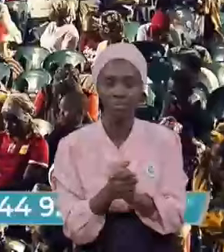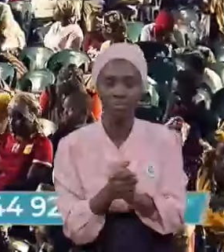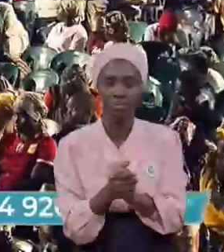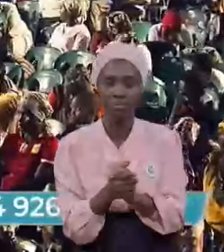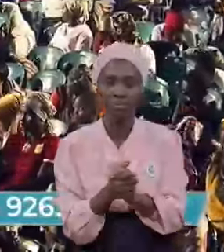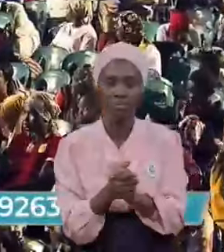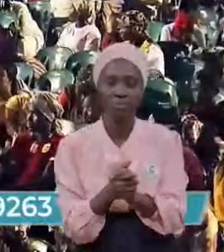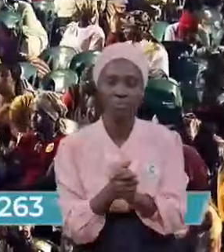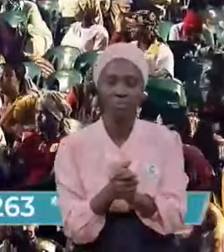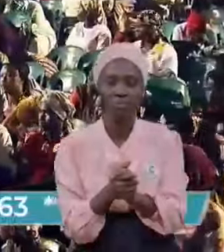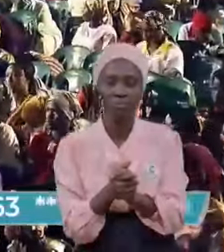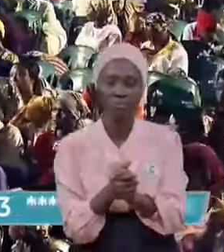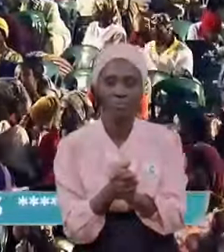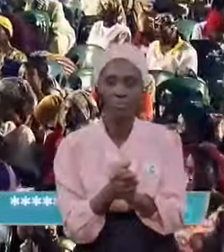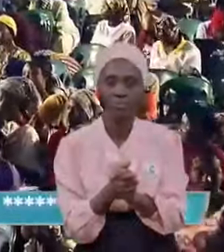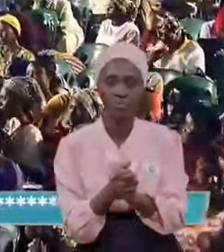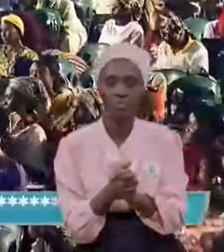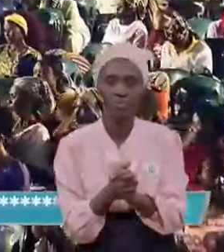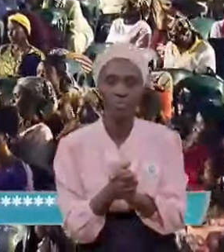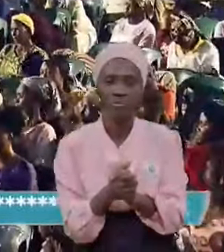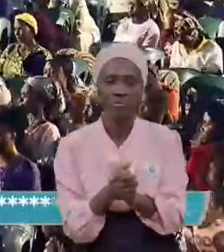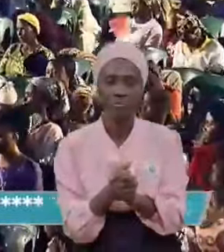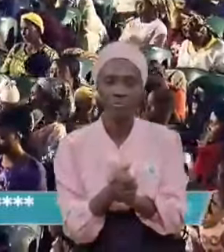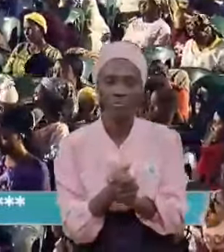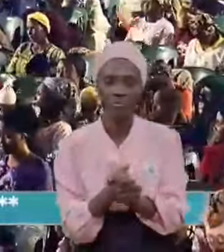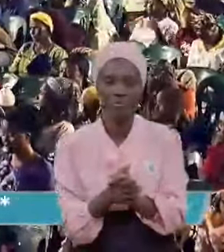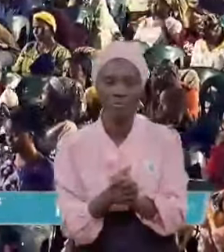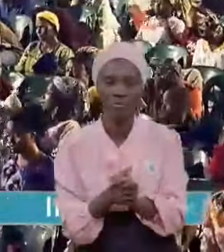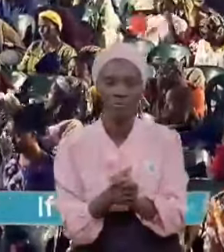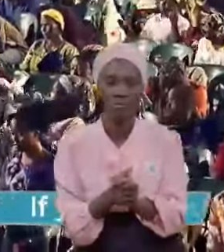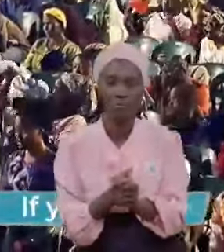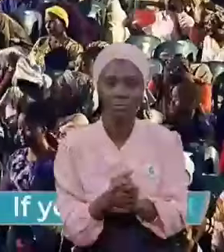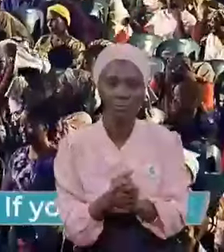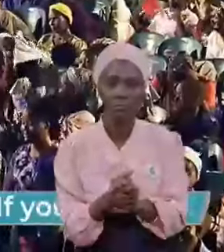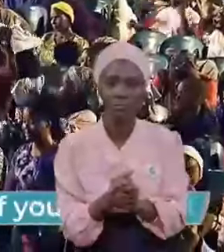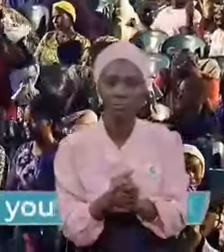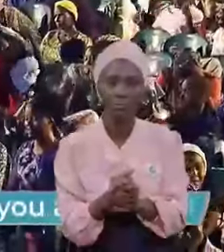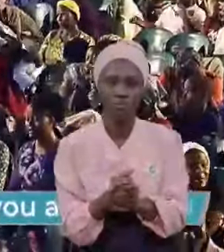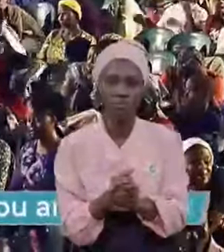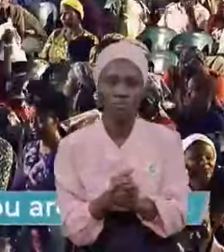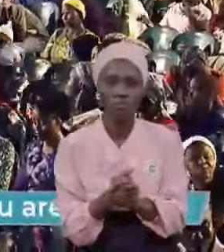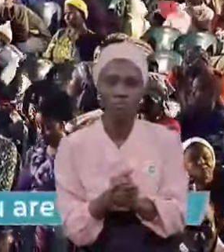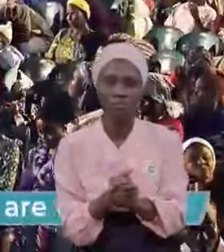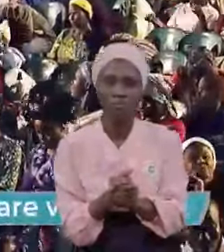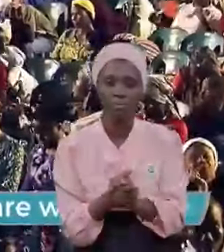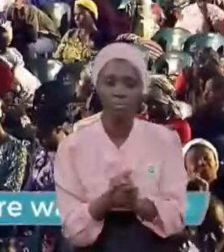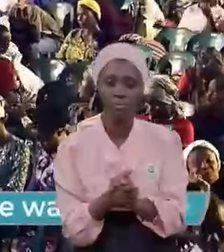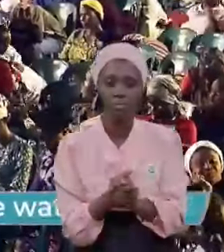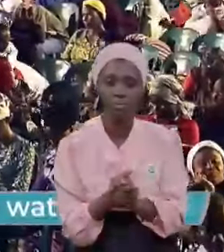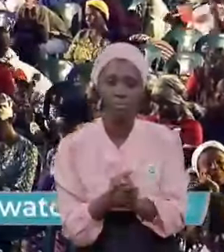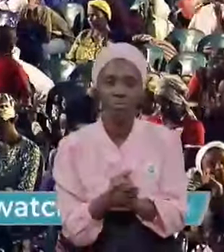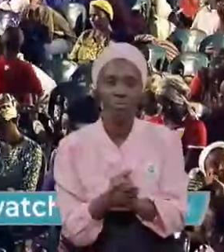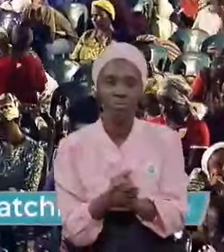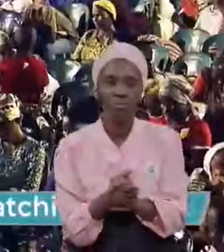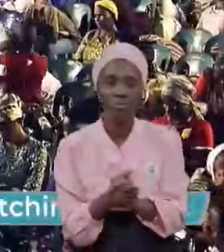there, under the language section, go there too. Let's give attention and let us make